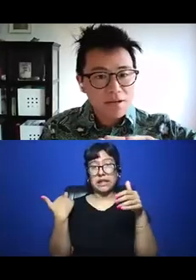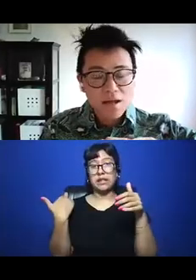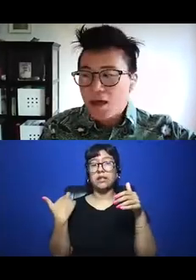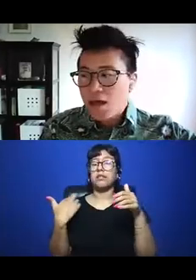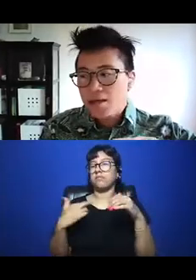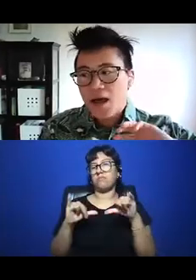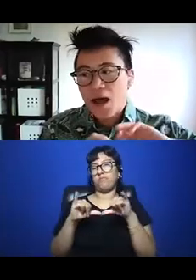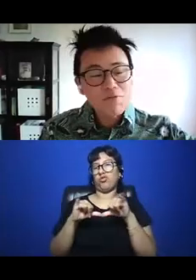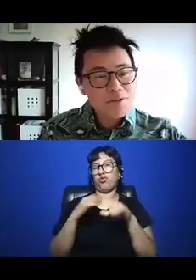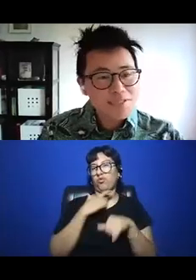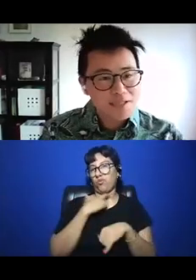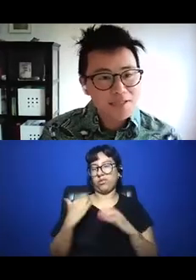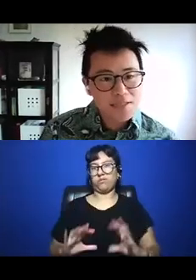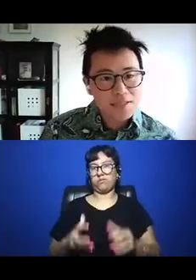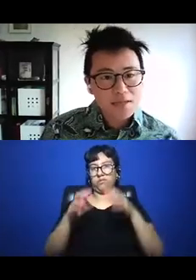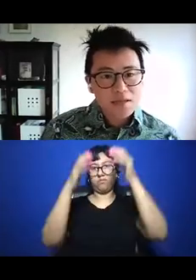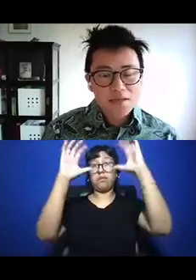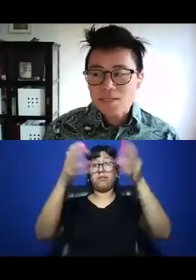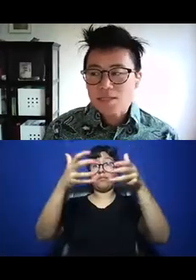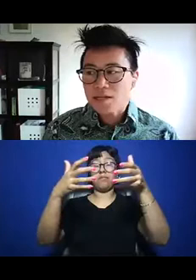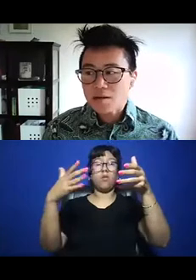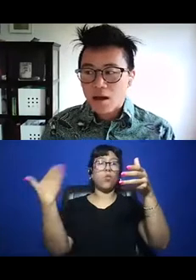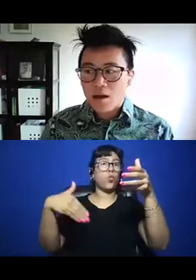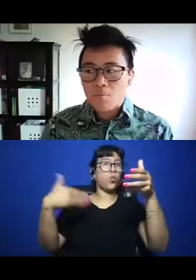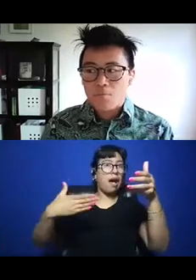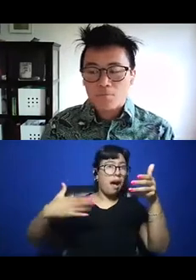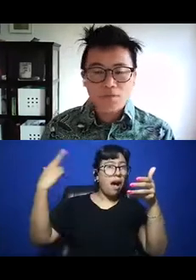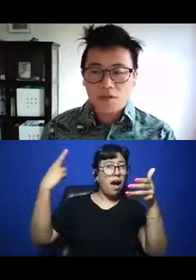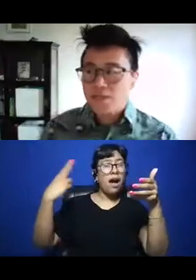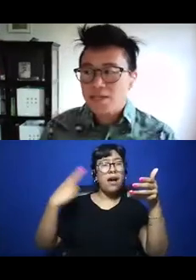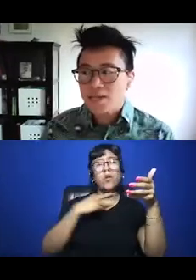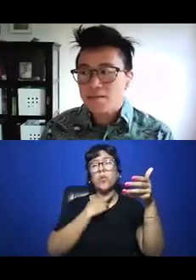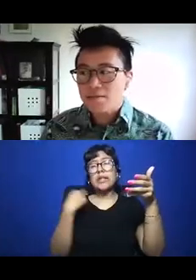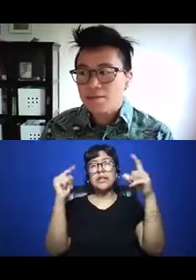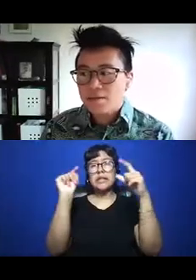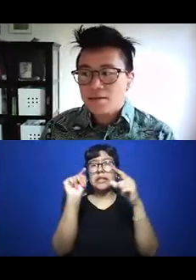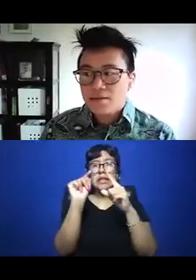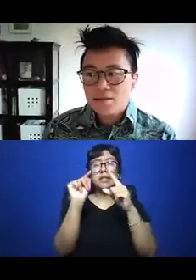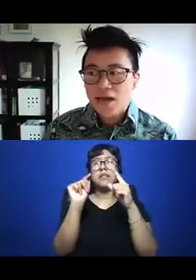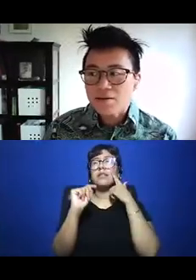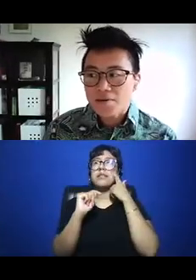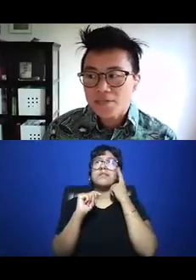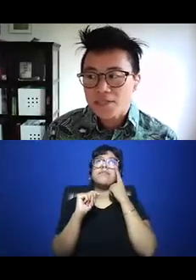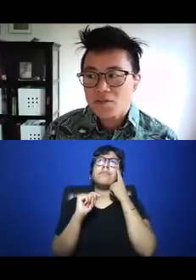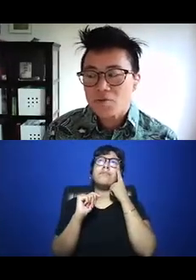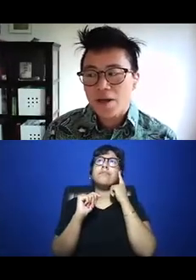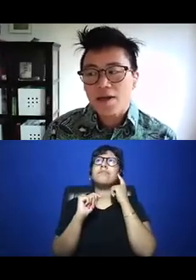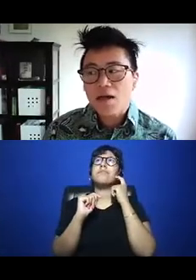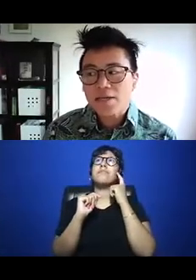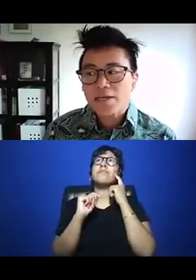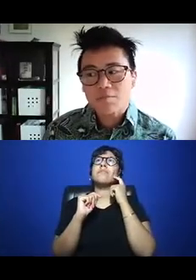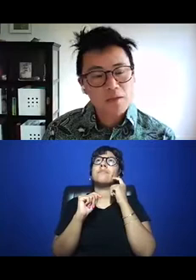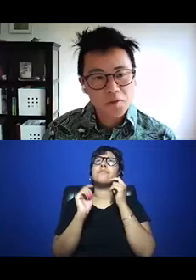measurement, and high risk is this incident resulted in the kind of risk to